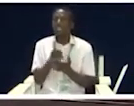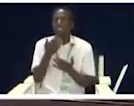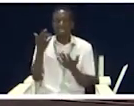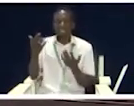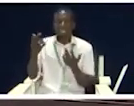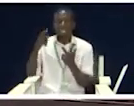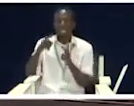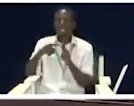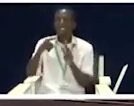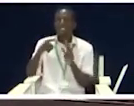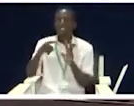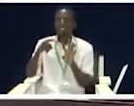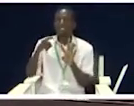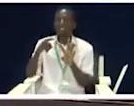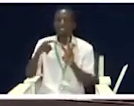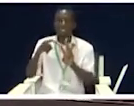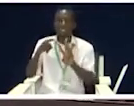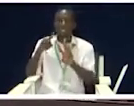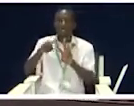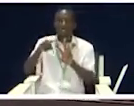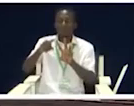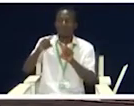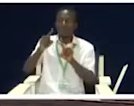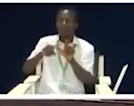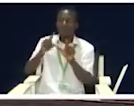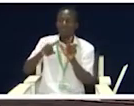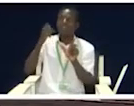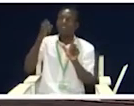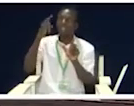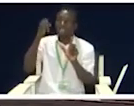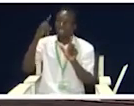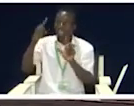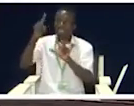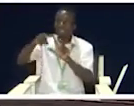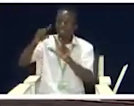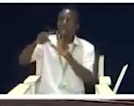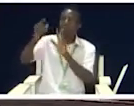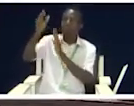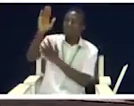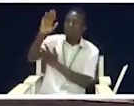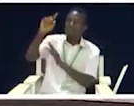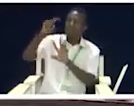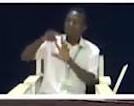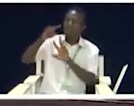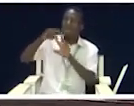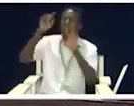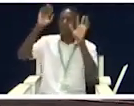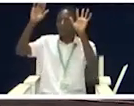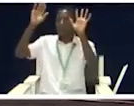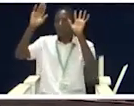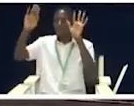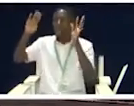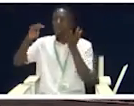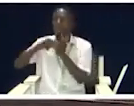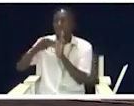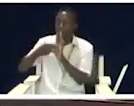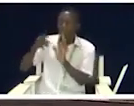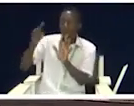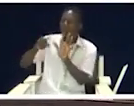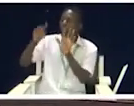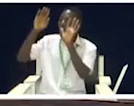main words from our topic: understanding, God, and wonders. We said wonders are something beyond our